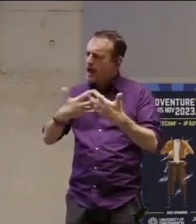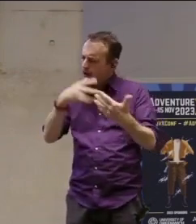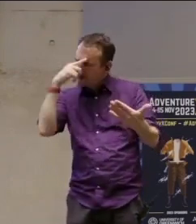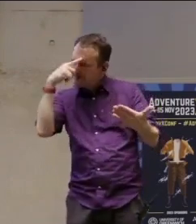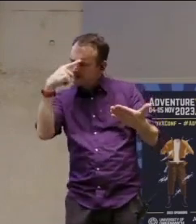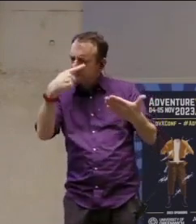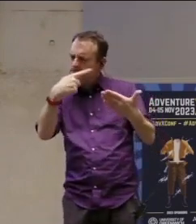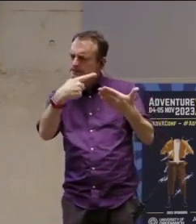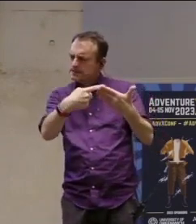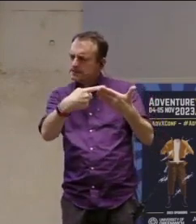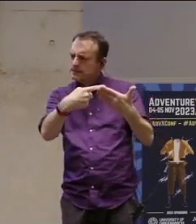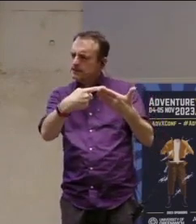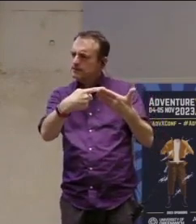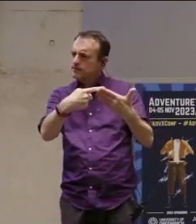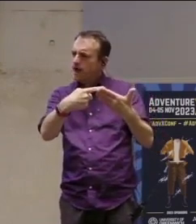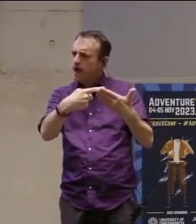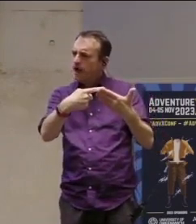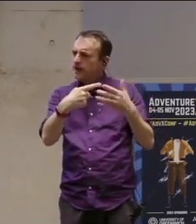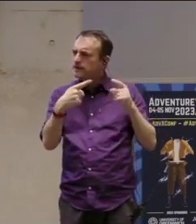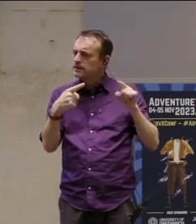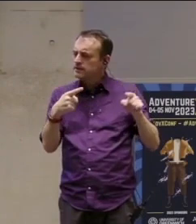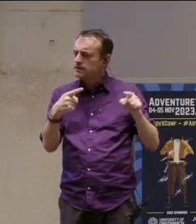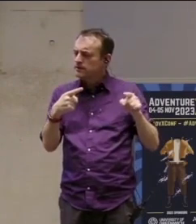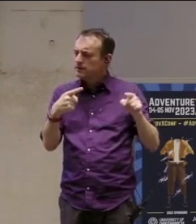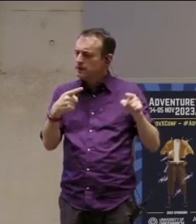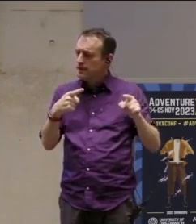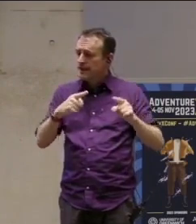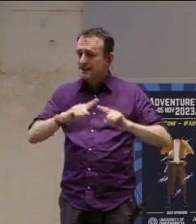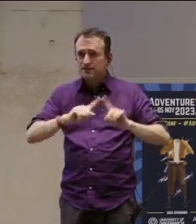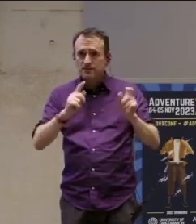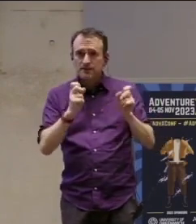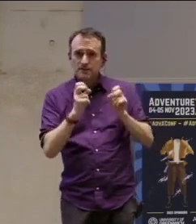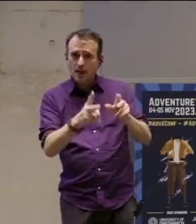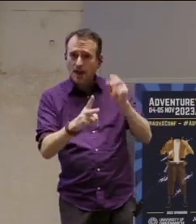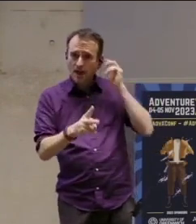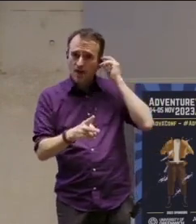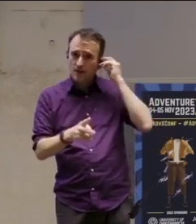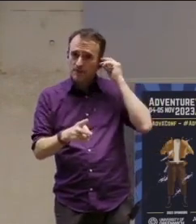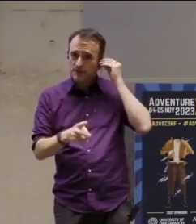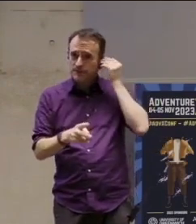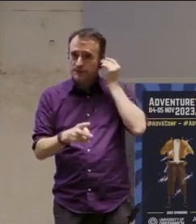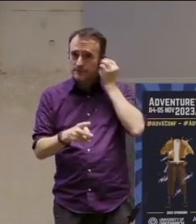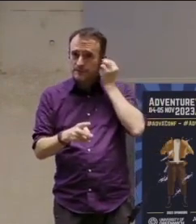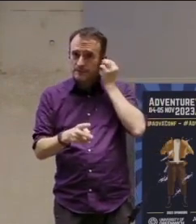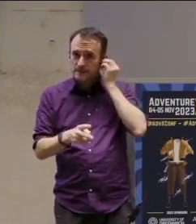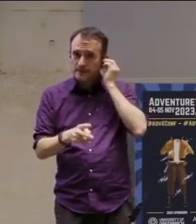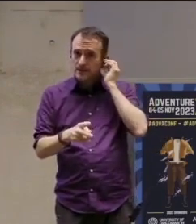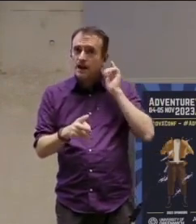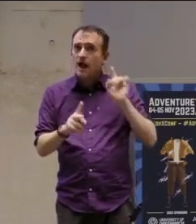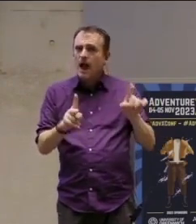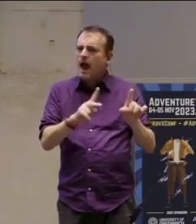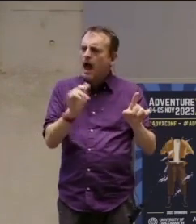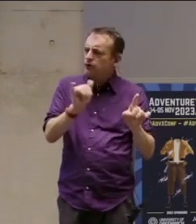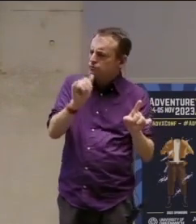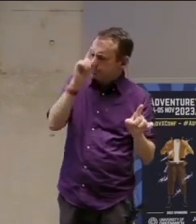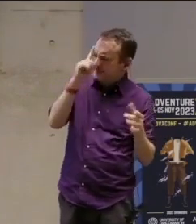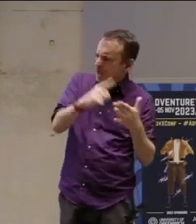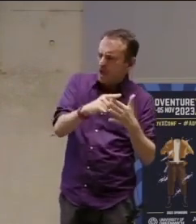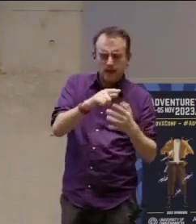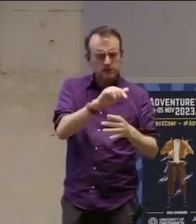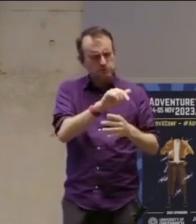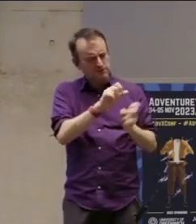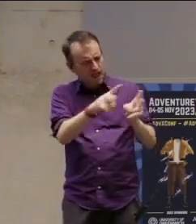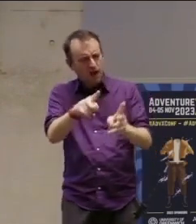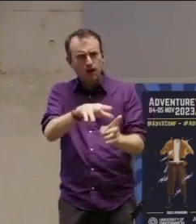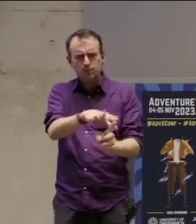going to pivot to a different style here? How do you make that decision? Sorry, I didn't hear the last part of the question. Sorry? Yeah, how do you make that decision? How do I make the